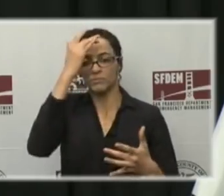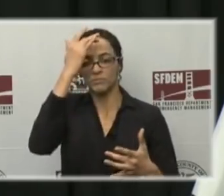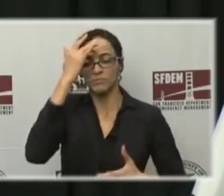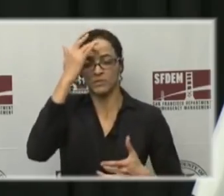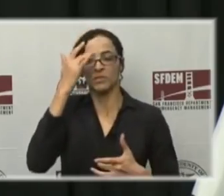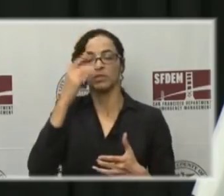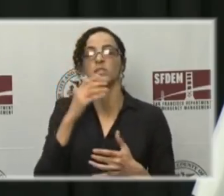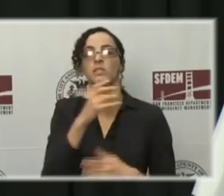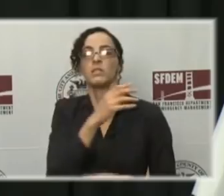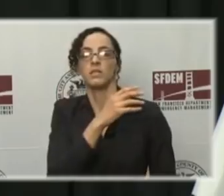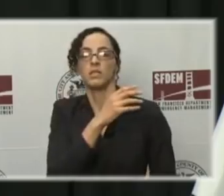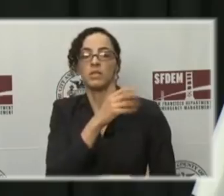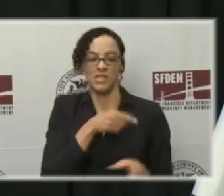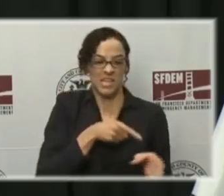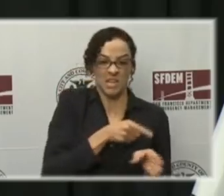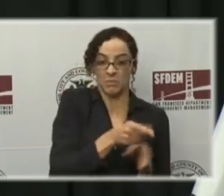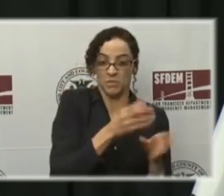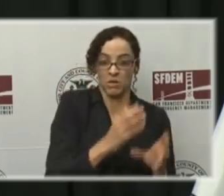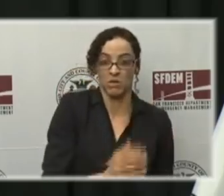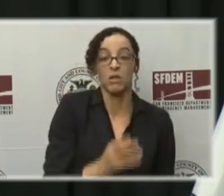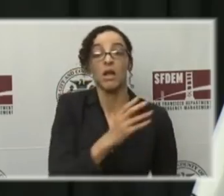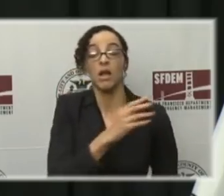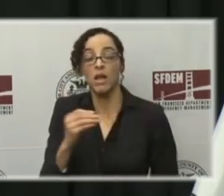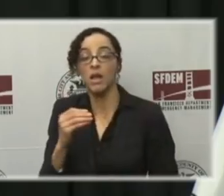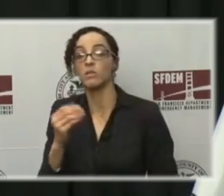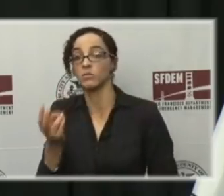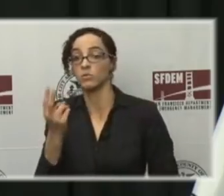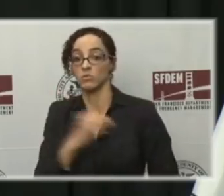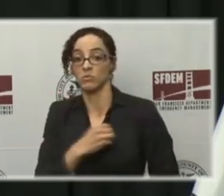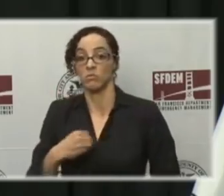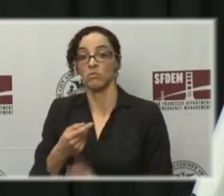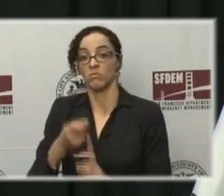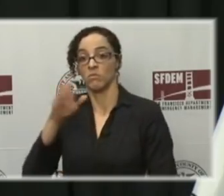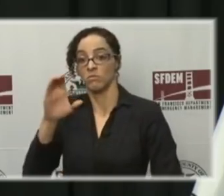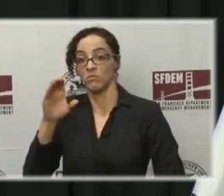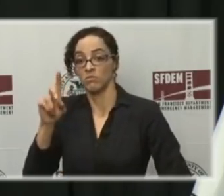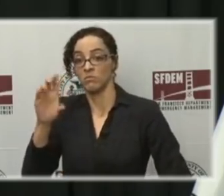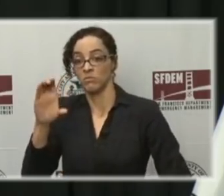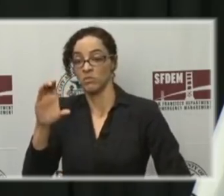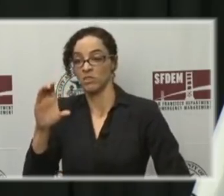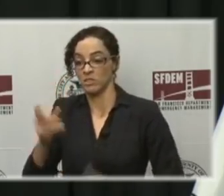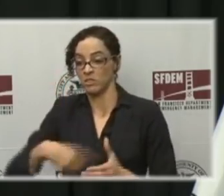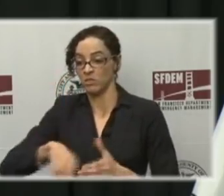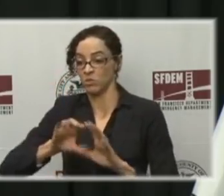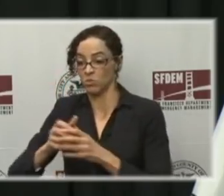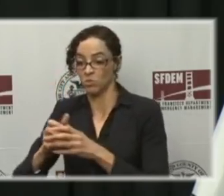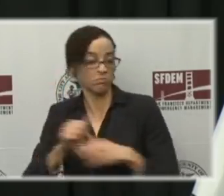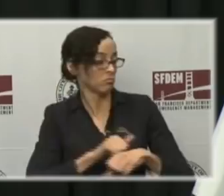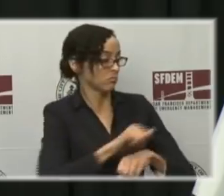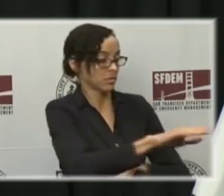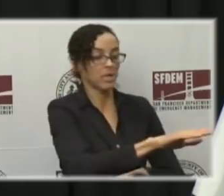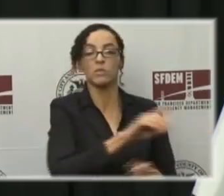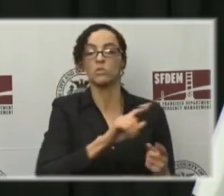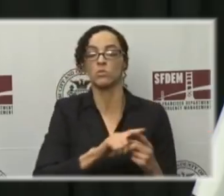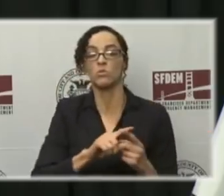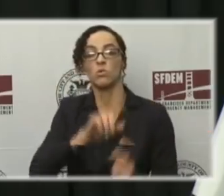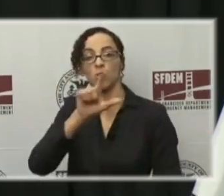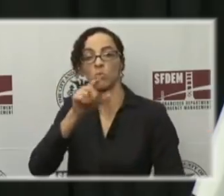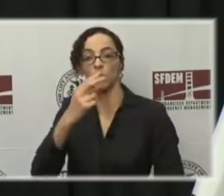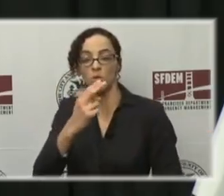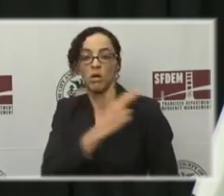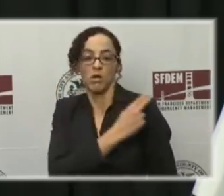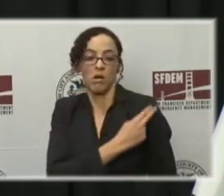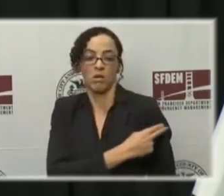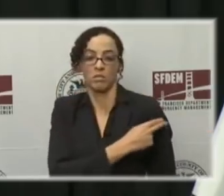Disease Control and Prevention, the CDC, are on Laguna Honda's campus. Along with state and